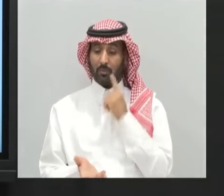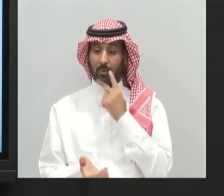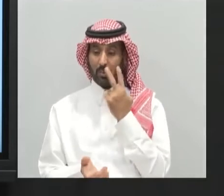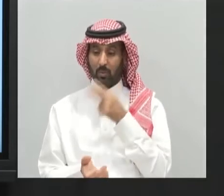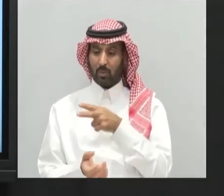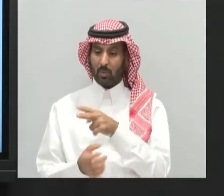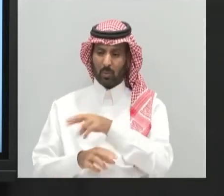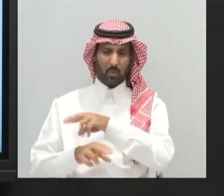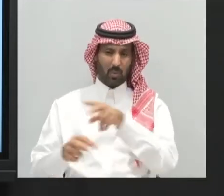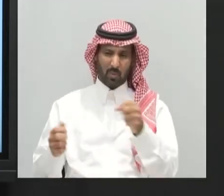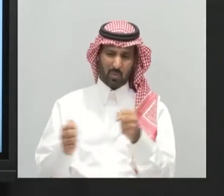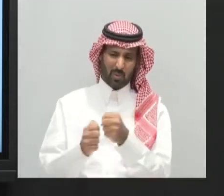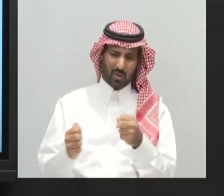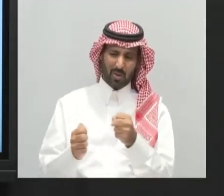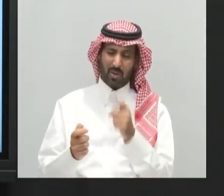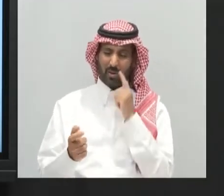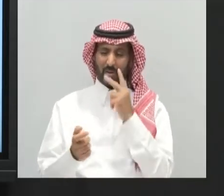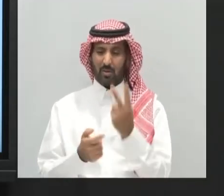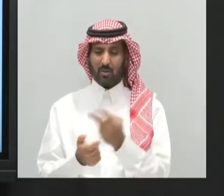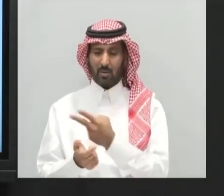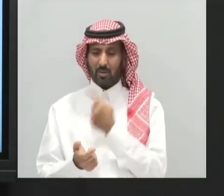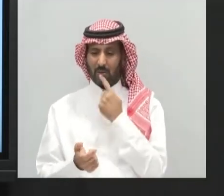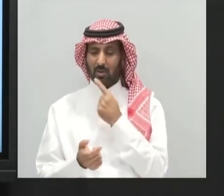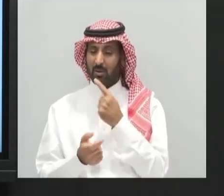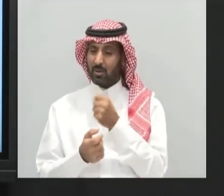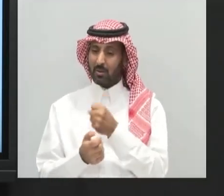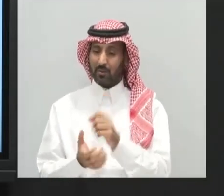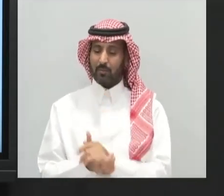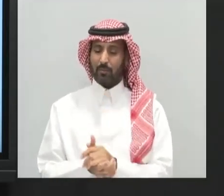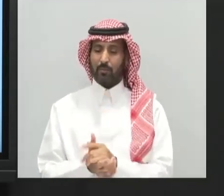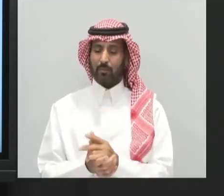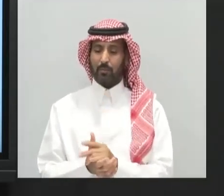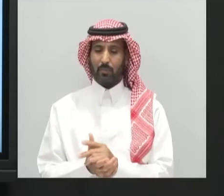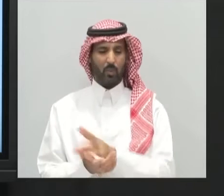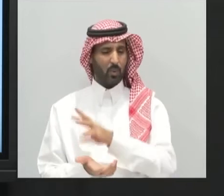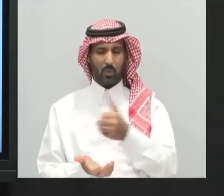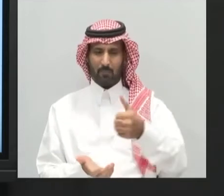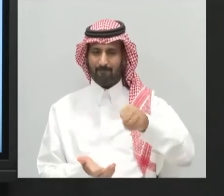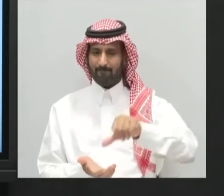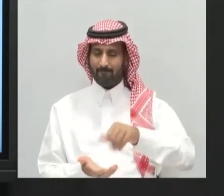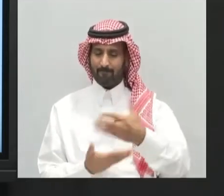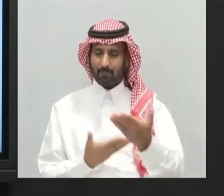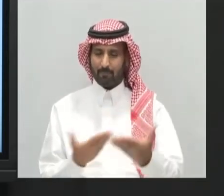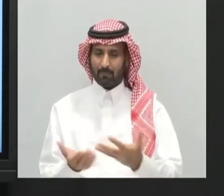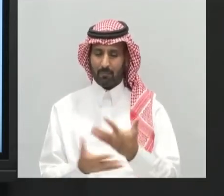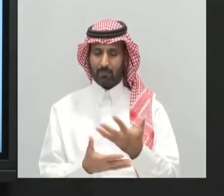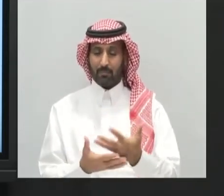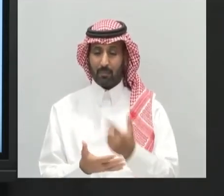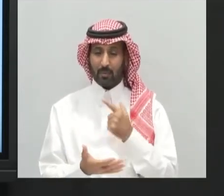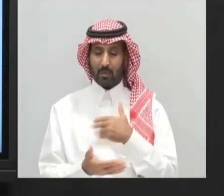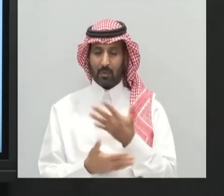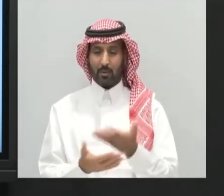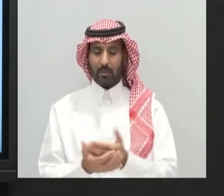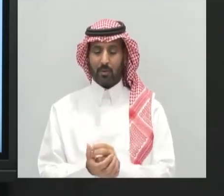lost in some place, or we got stuck in an elevator. All of these are among the bad things